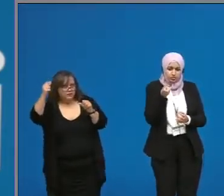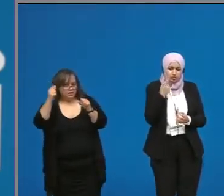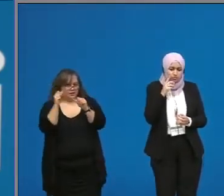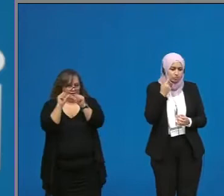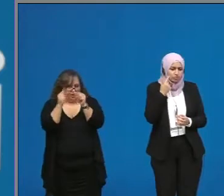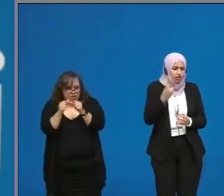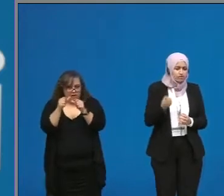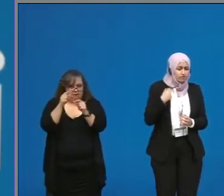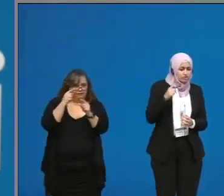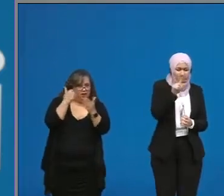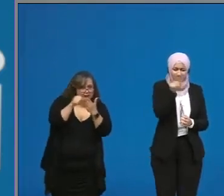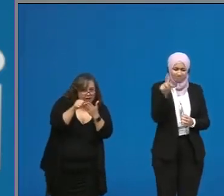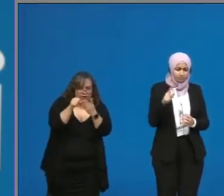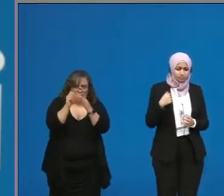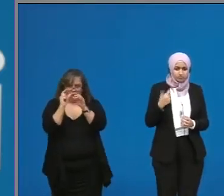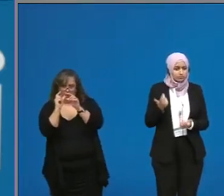Another